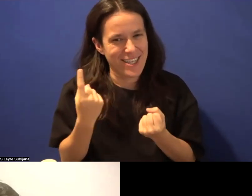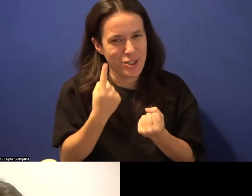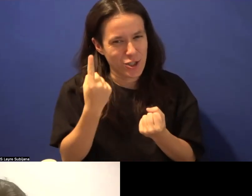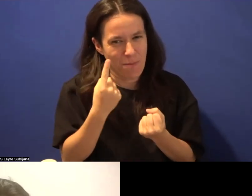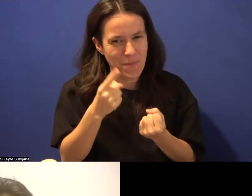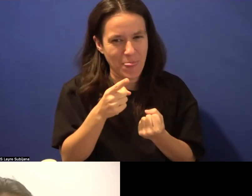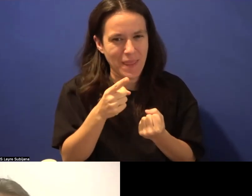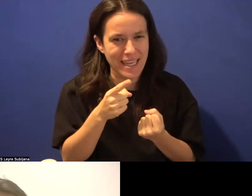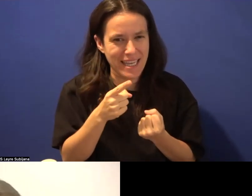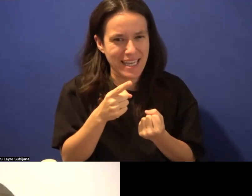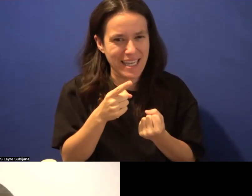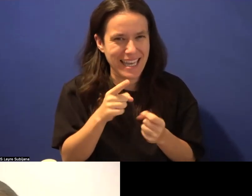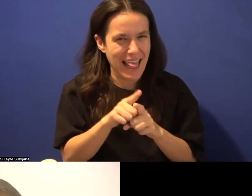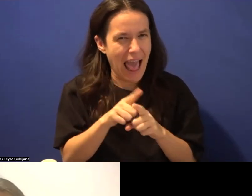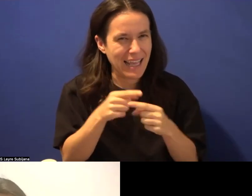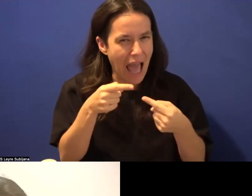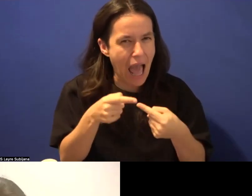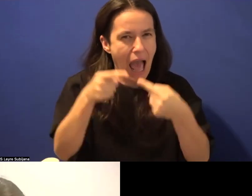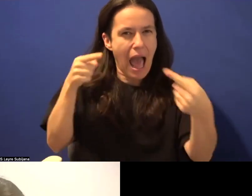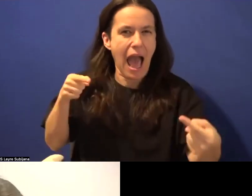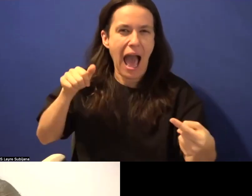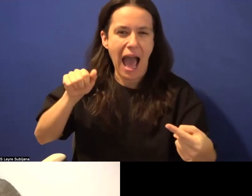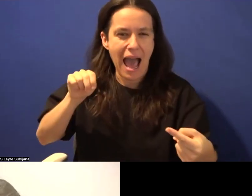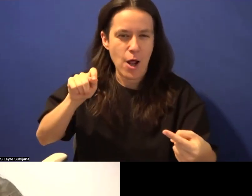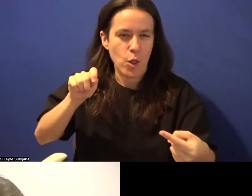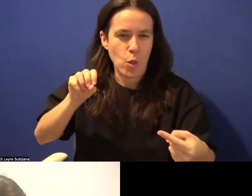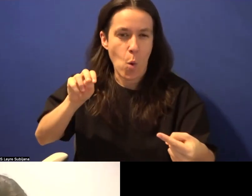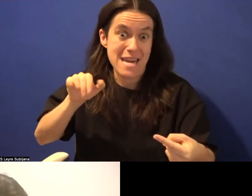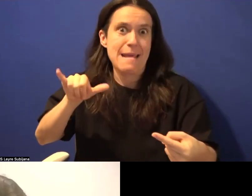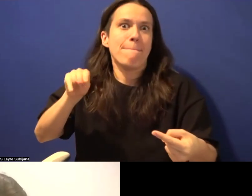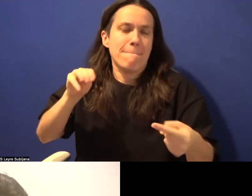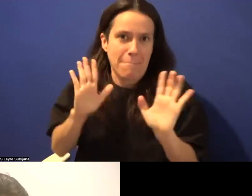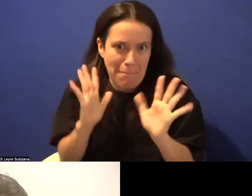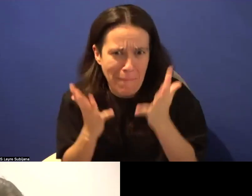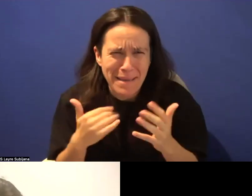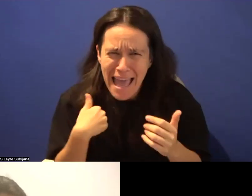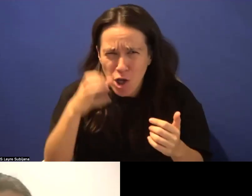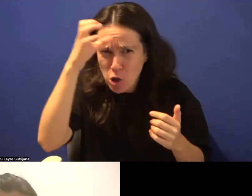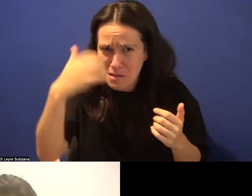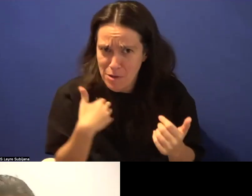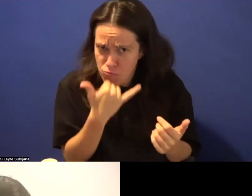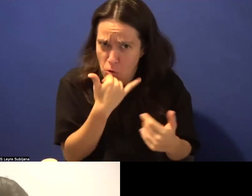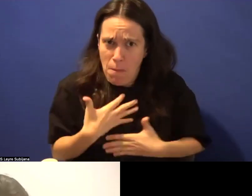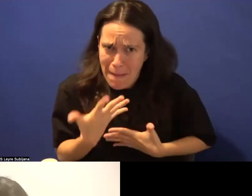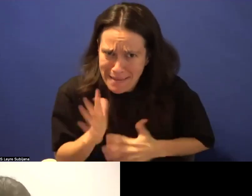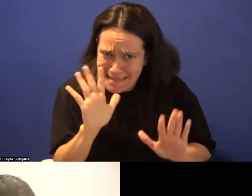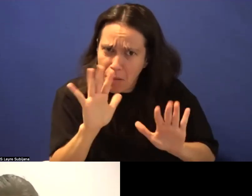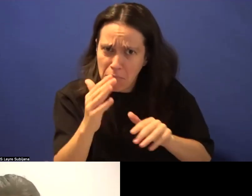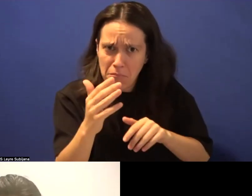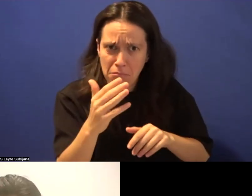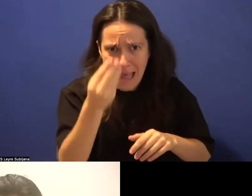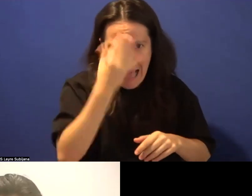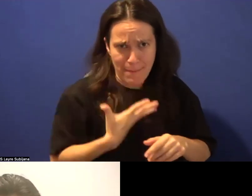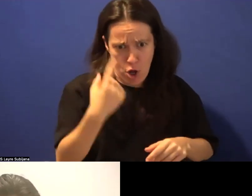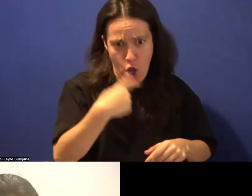it, but maybe I'm not understanding the concept fully, so please just comment on that. We, in Spanish sign